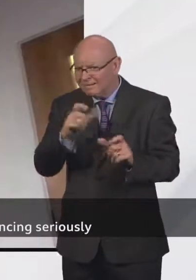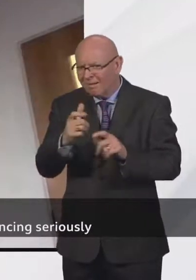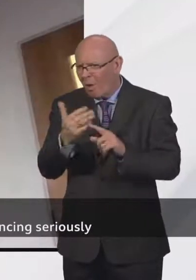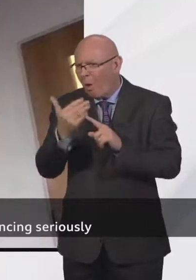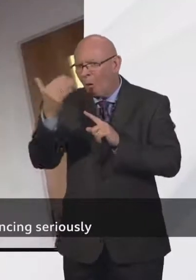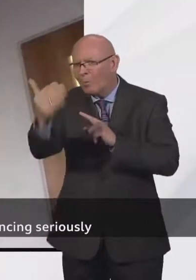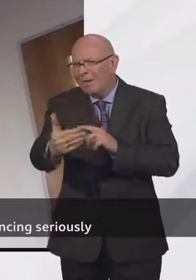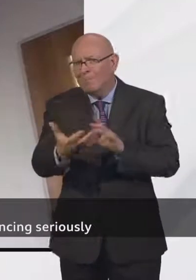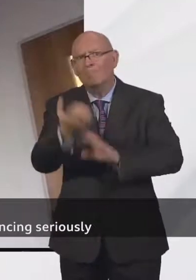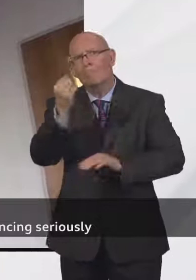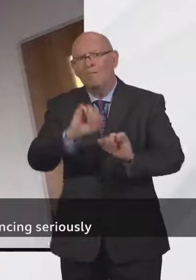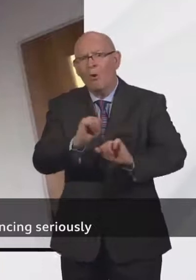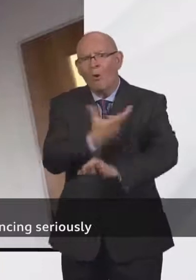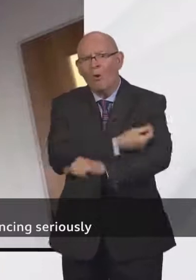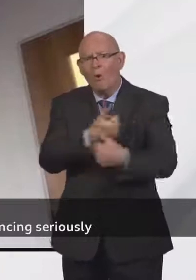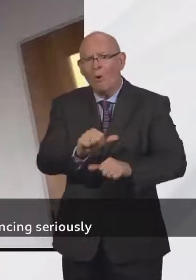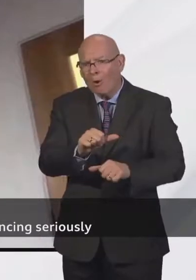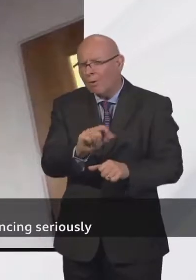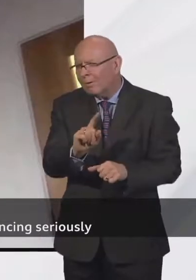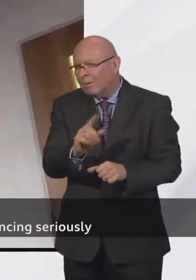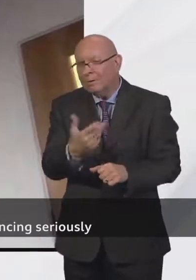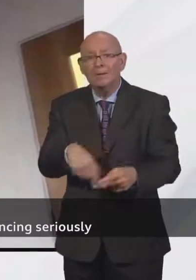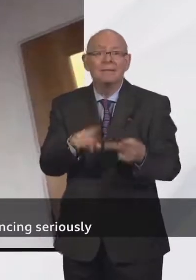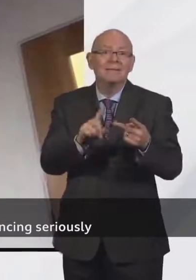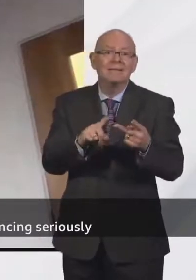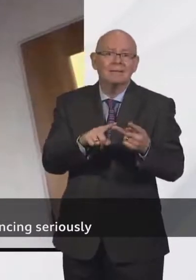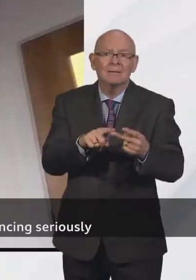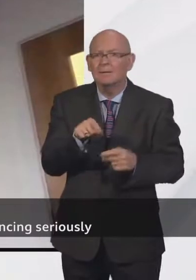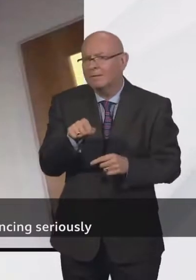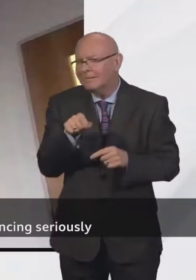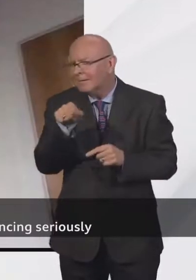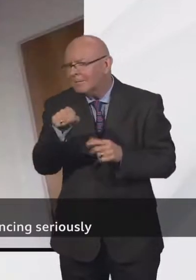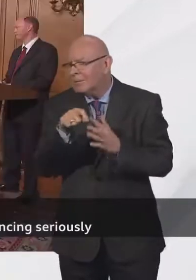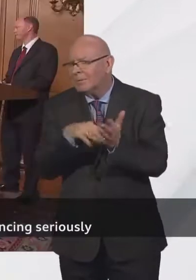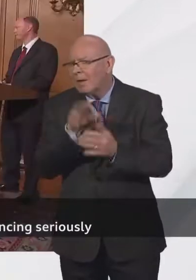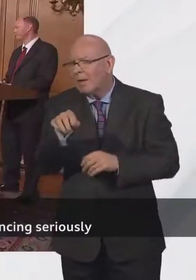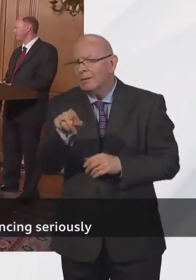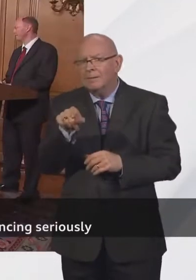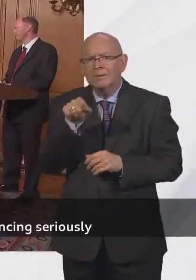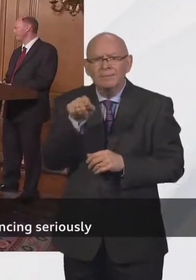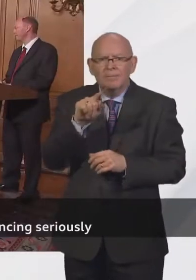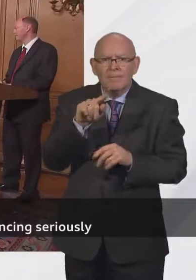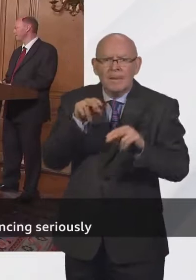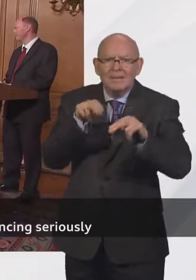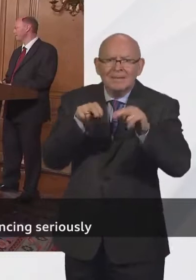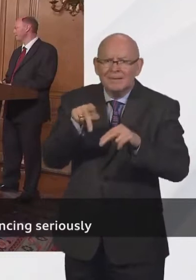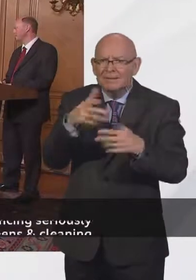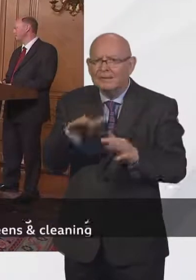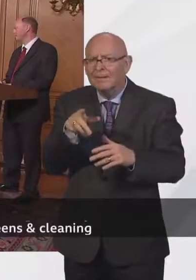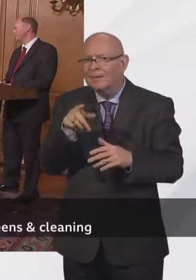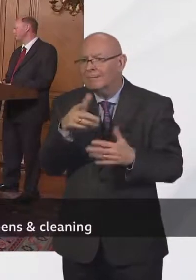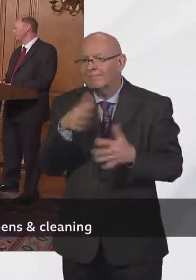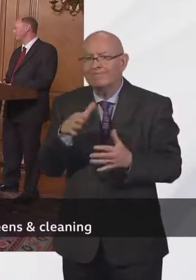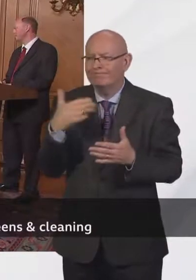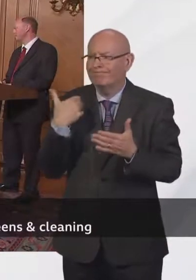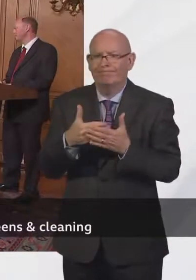potential impact on unemployment of asking business to follow these rules? Well, can I just have a quick